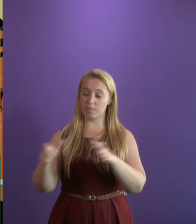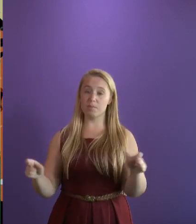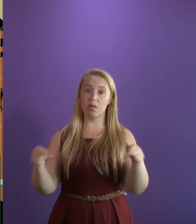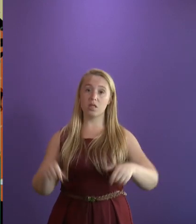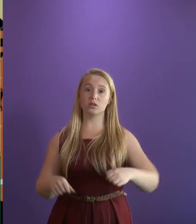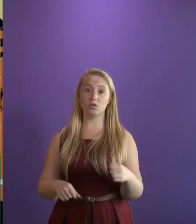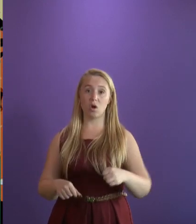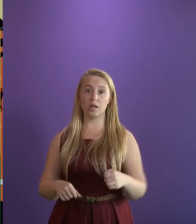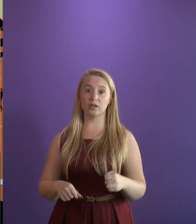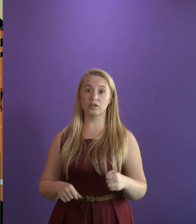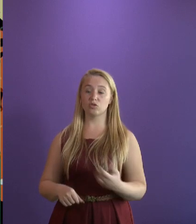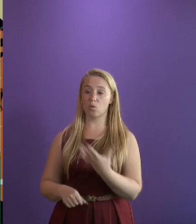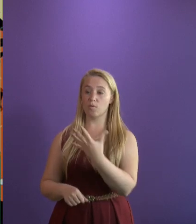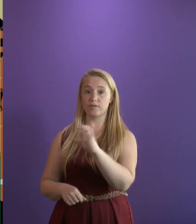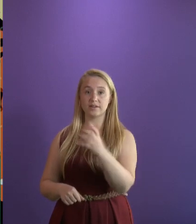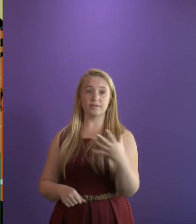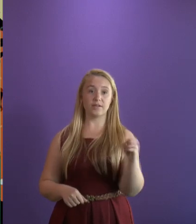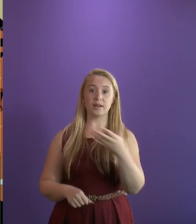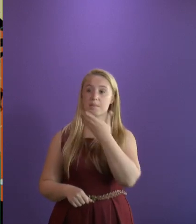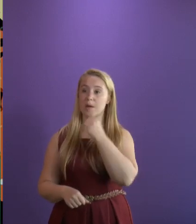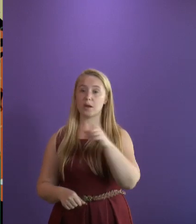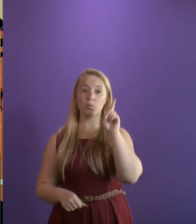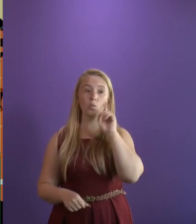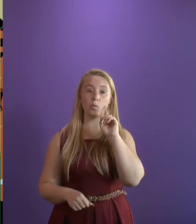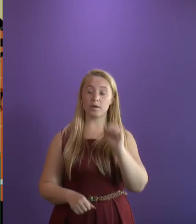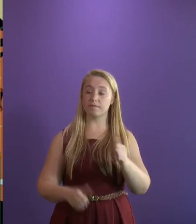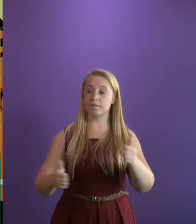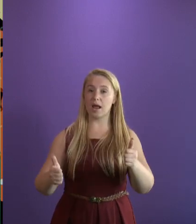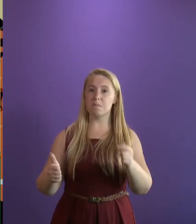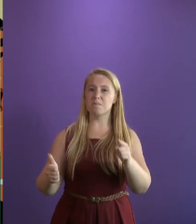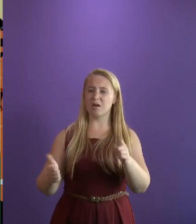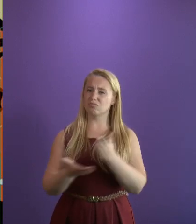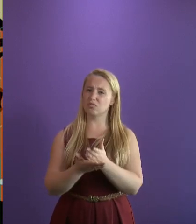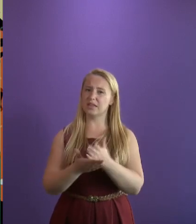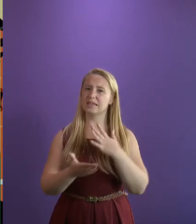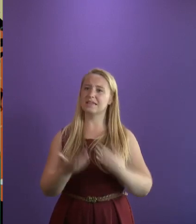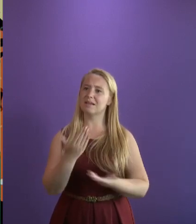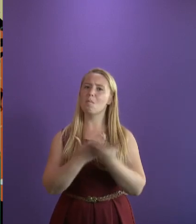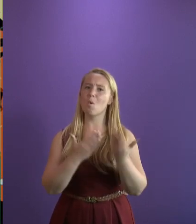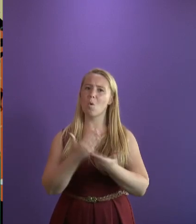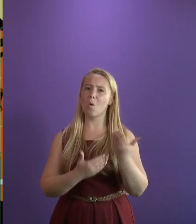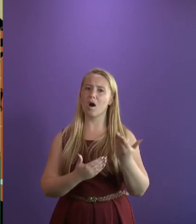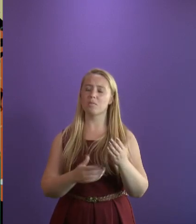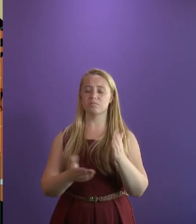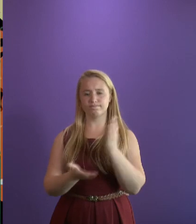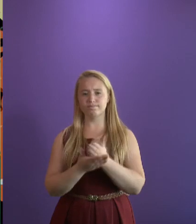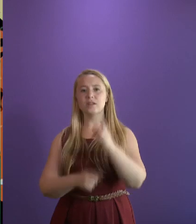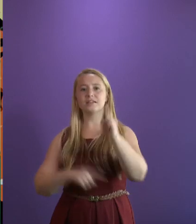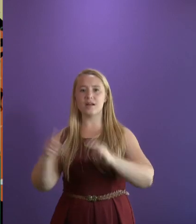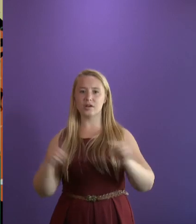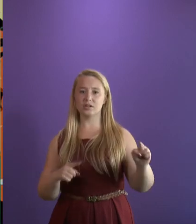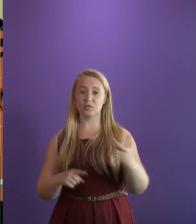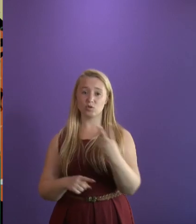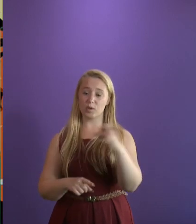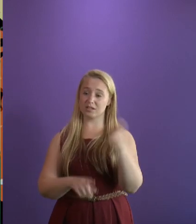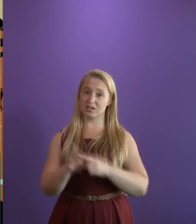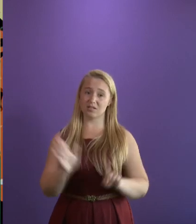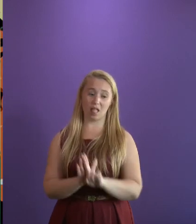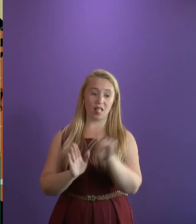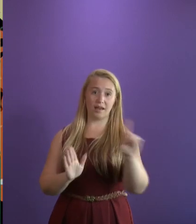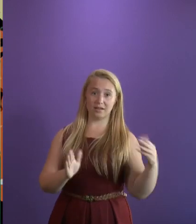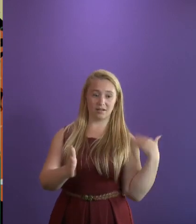Scotland. You know, until we've done that, we've not done our job properly. 20 years old now, we've got to do more, and we've got to do more now.